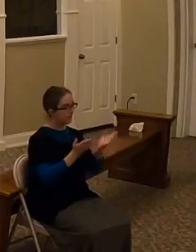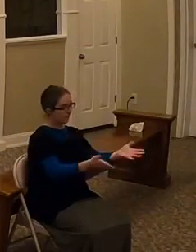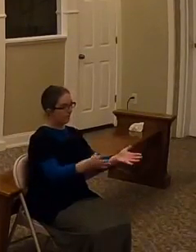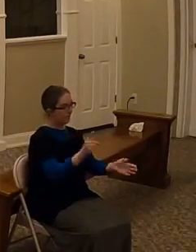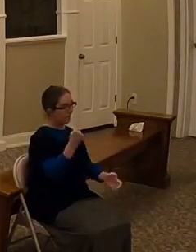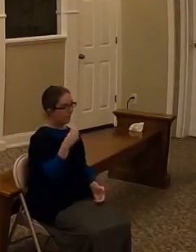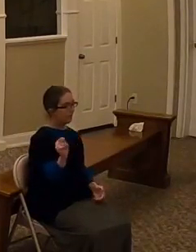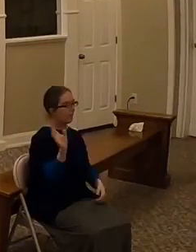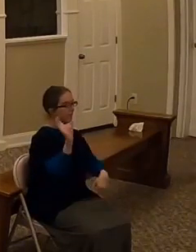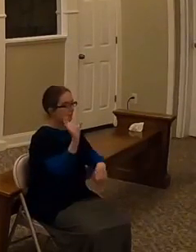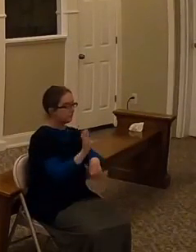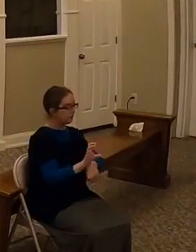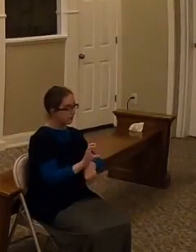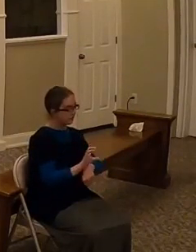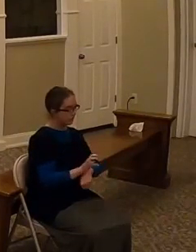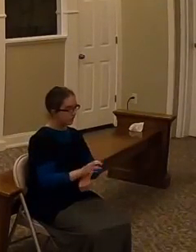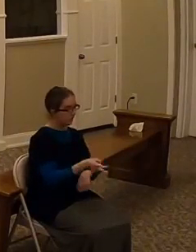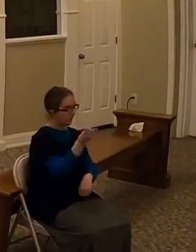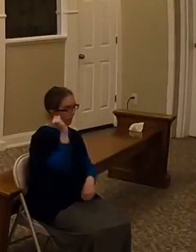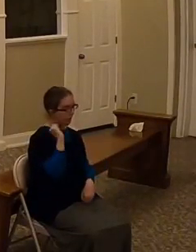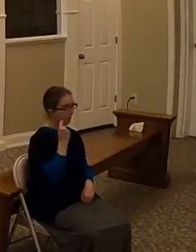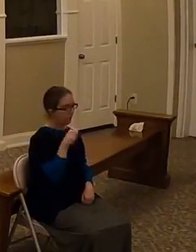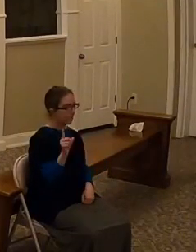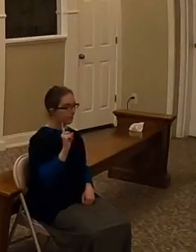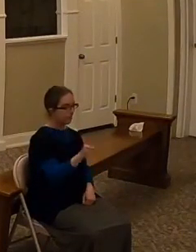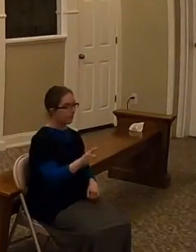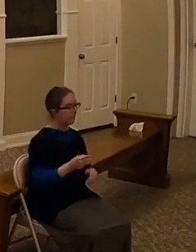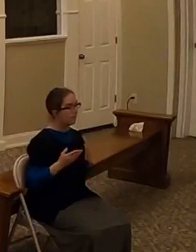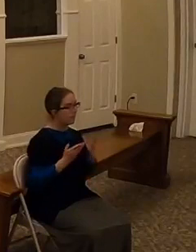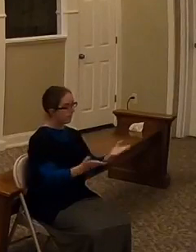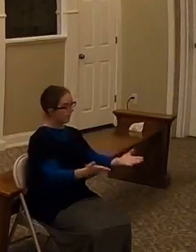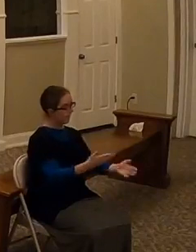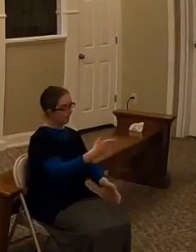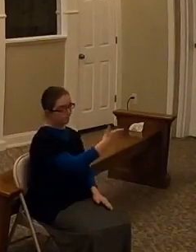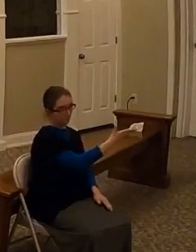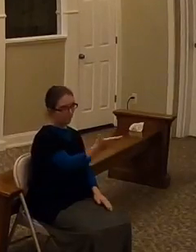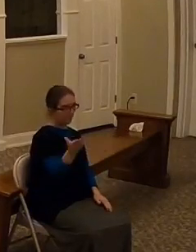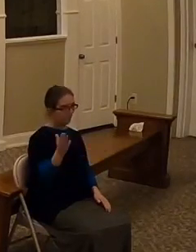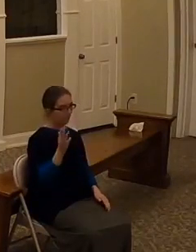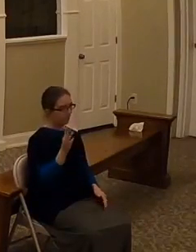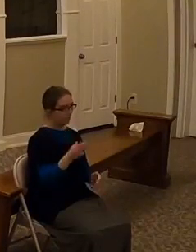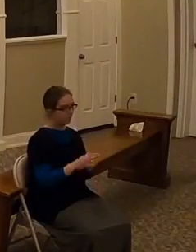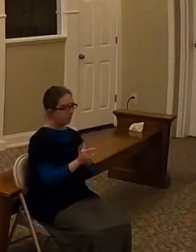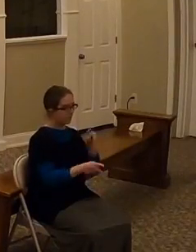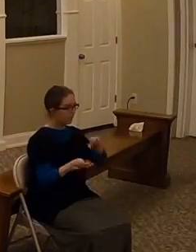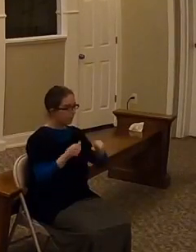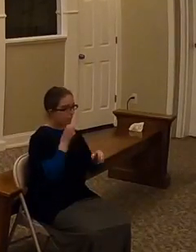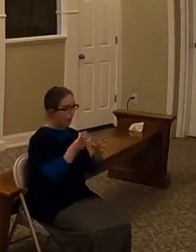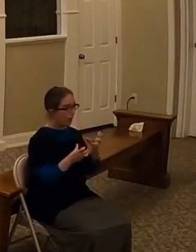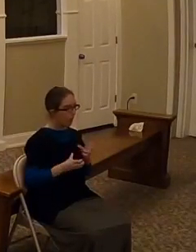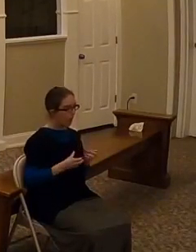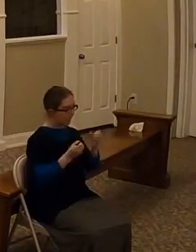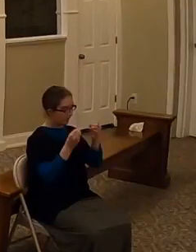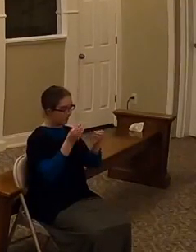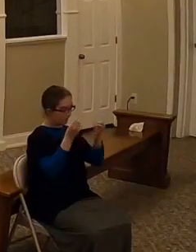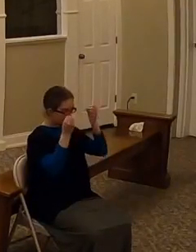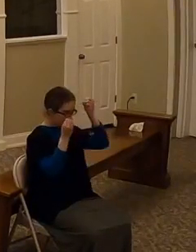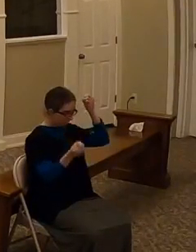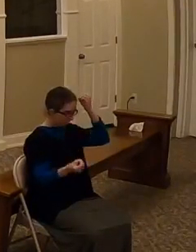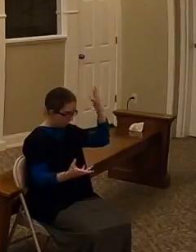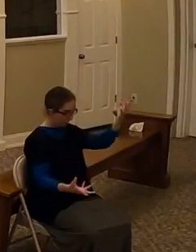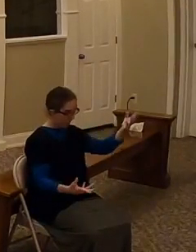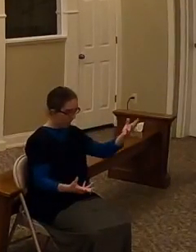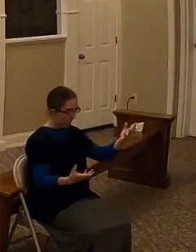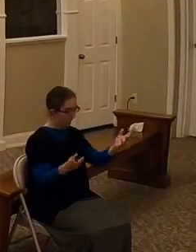church, hallelujah, and he was the one that gave it to us. Amen. Some people don't want to follow what we believe and